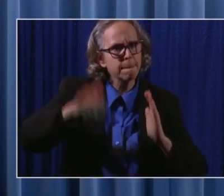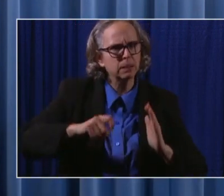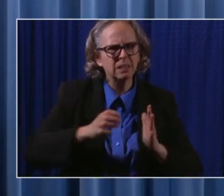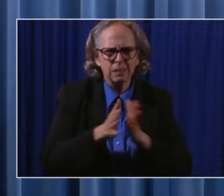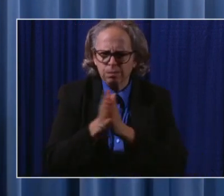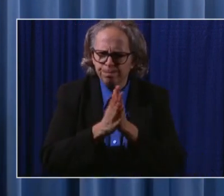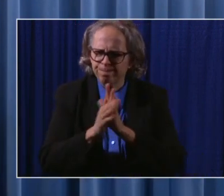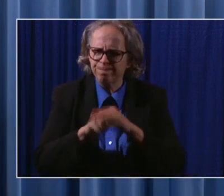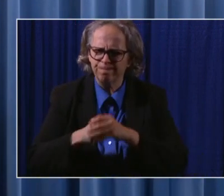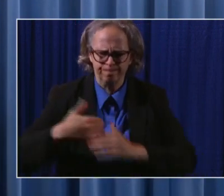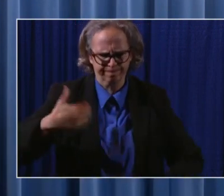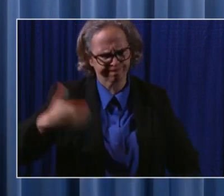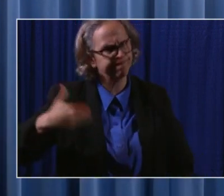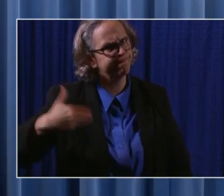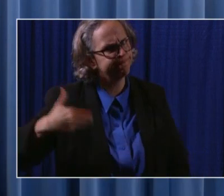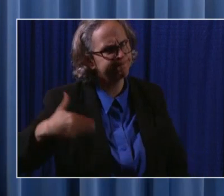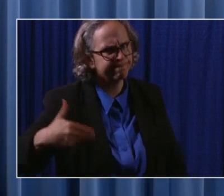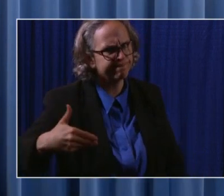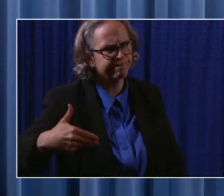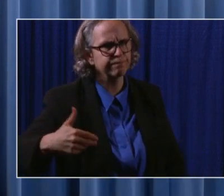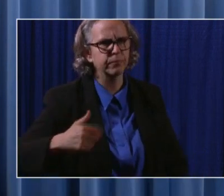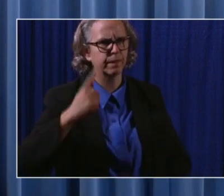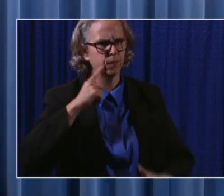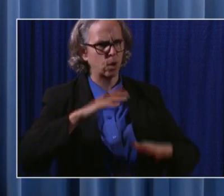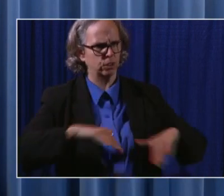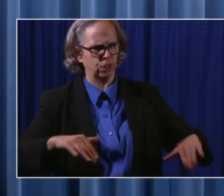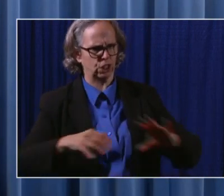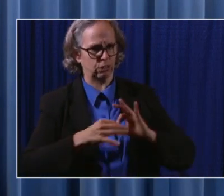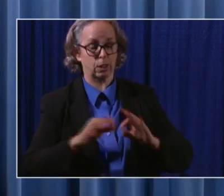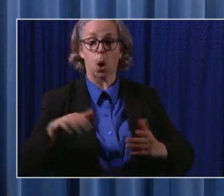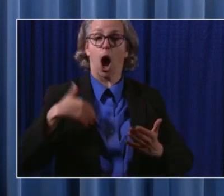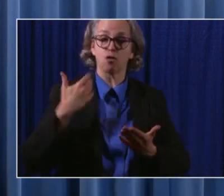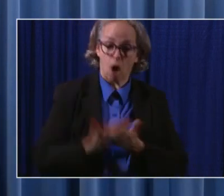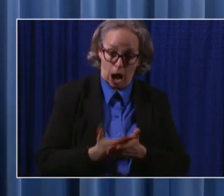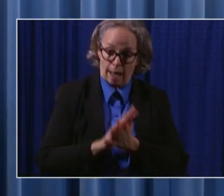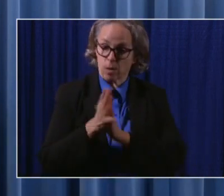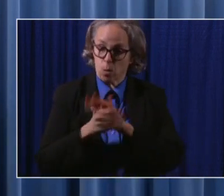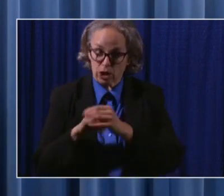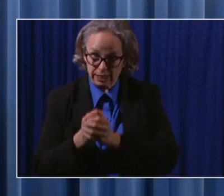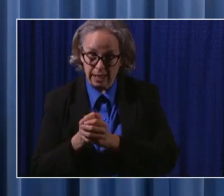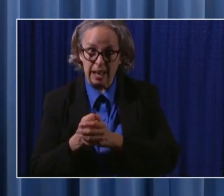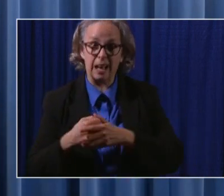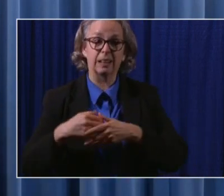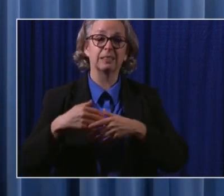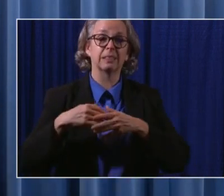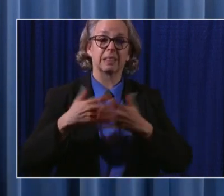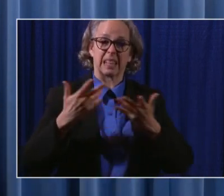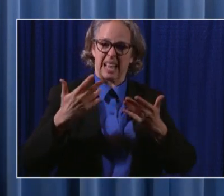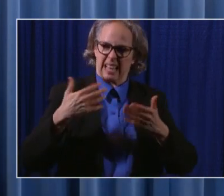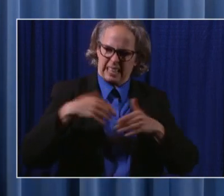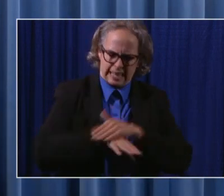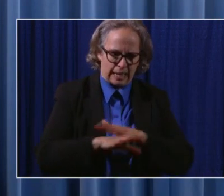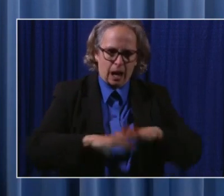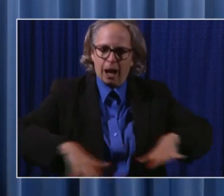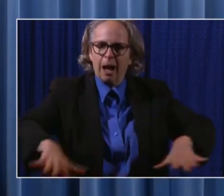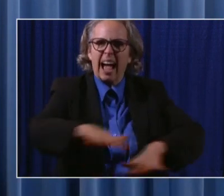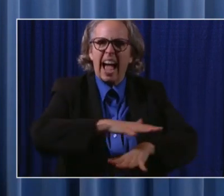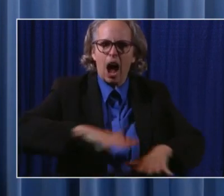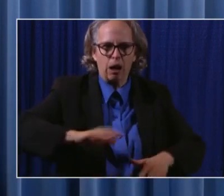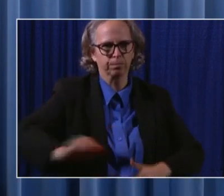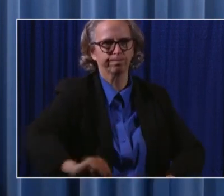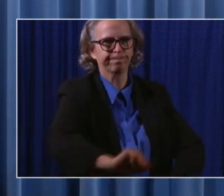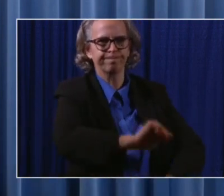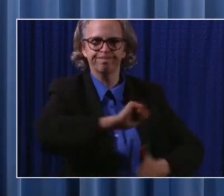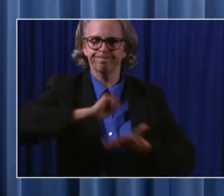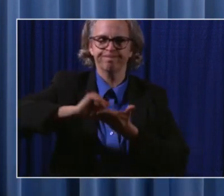upon arrival and before departure, frequent cleaning of high-touch surfaces, and regular deep cleaning. Additionally,